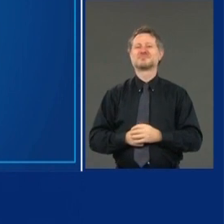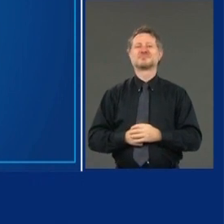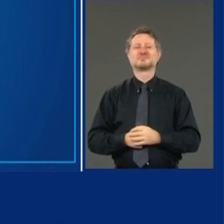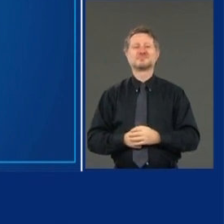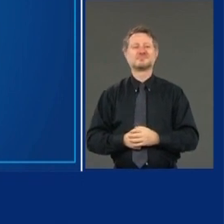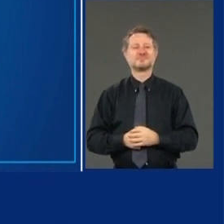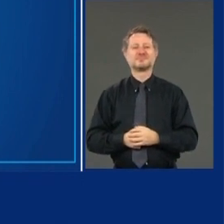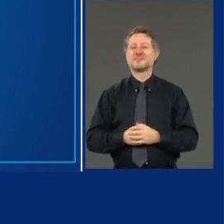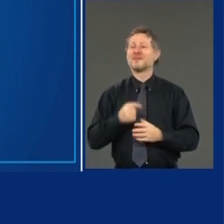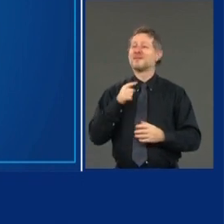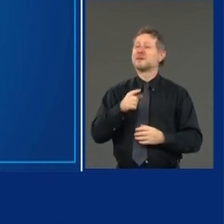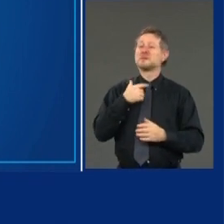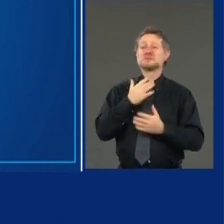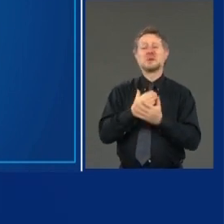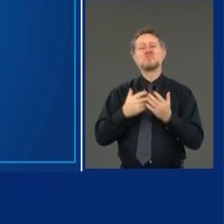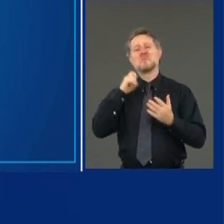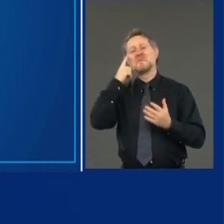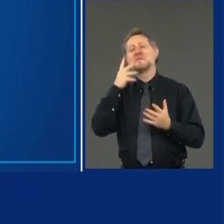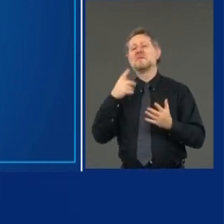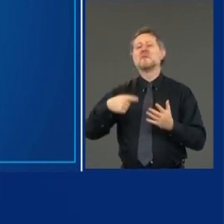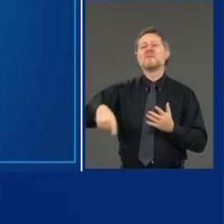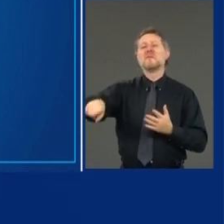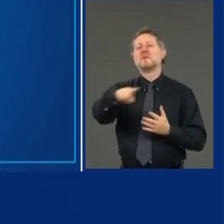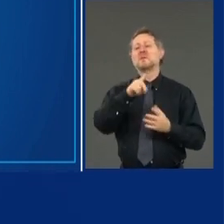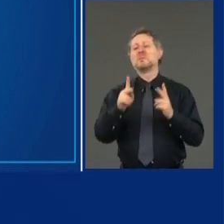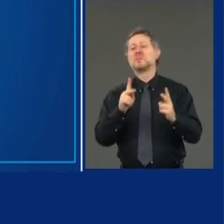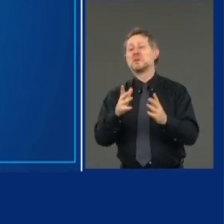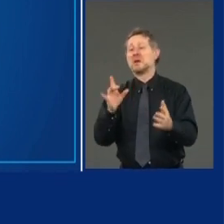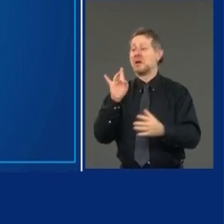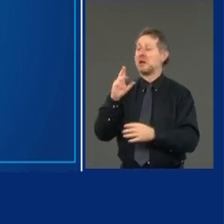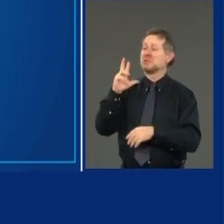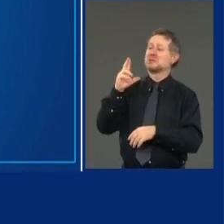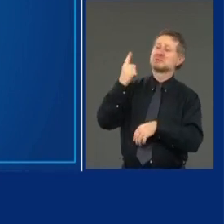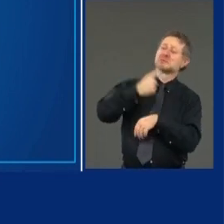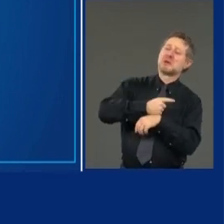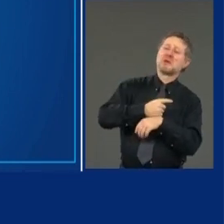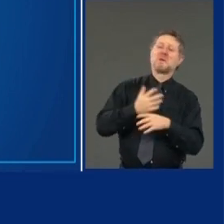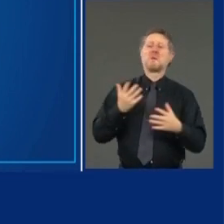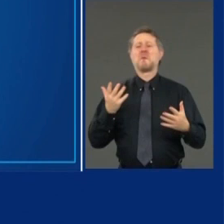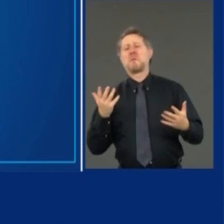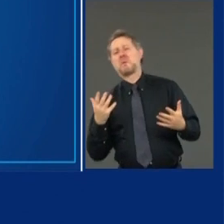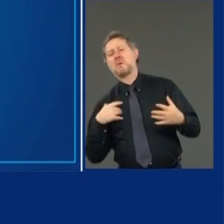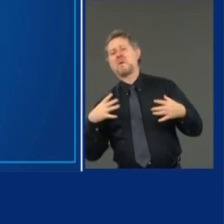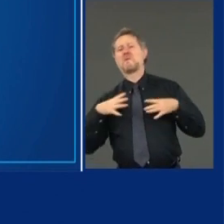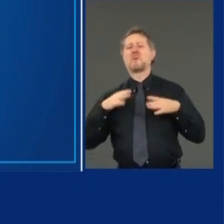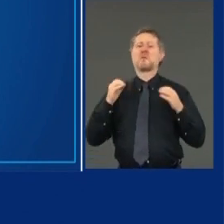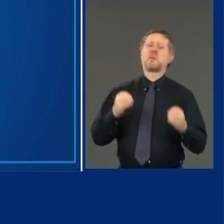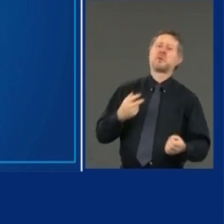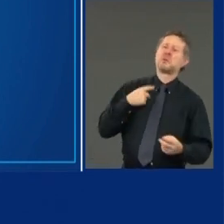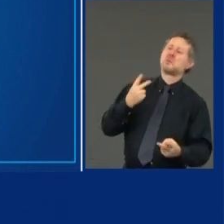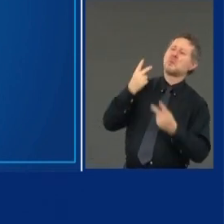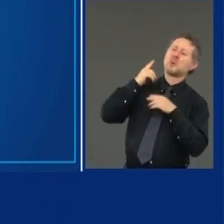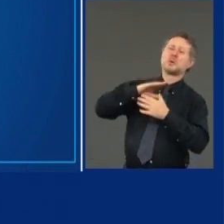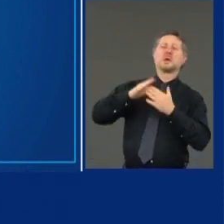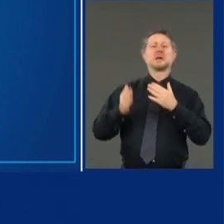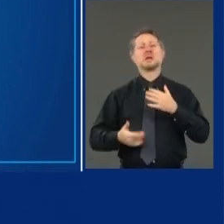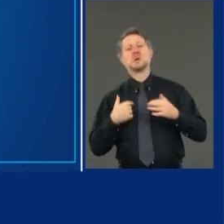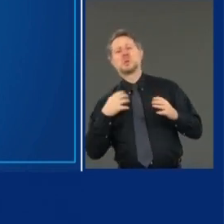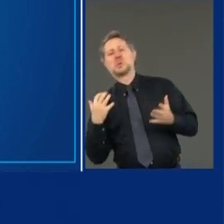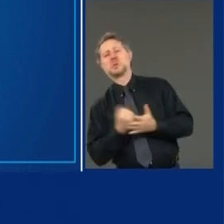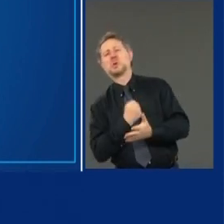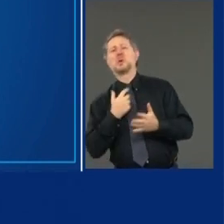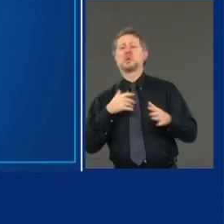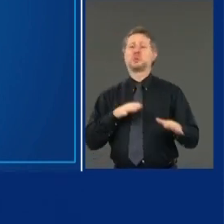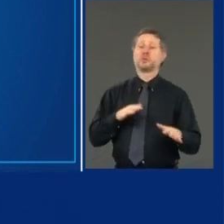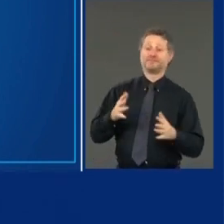young guns saying, oh, it's 83 days, we haven't had a day off, it's Memorial Day weekend. Life